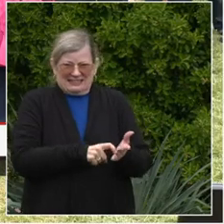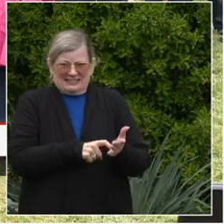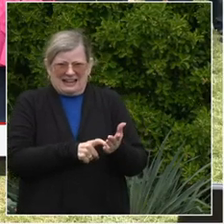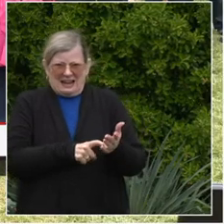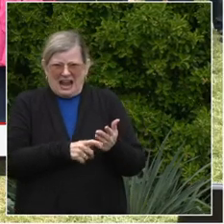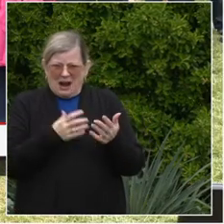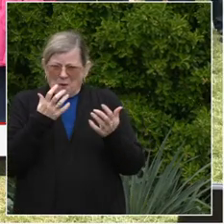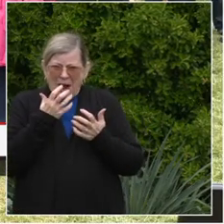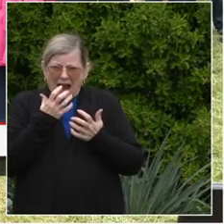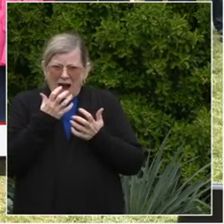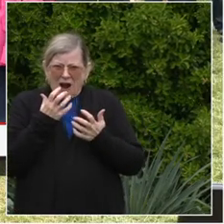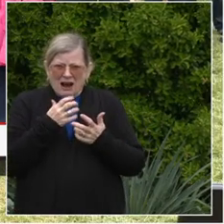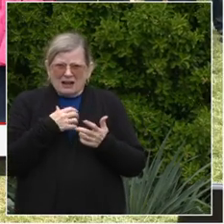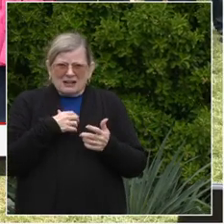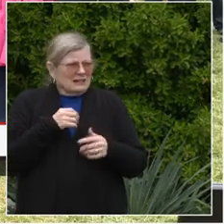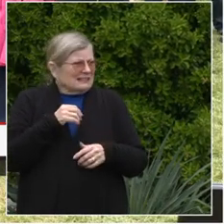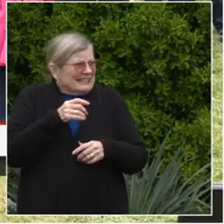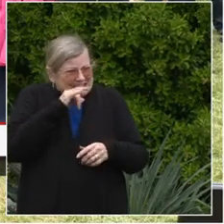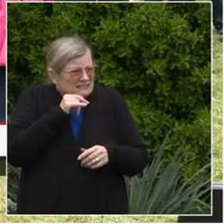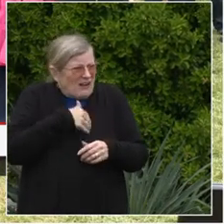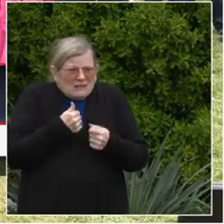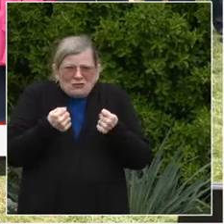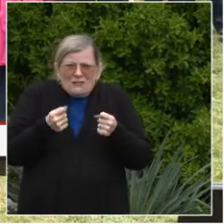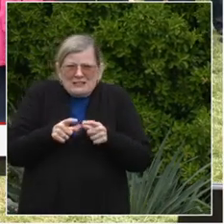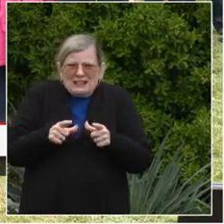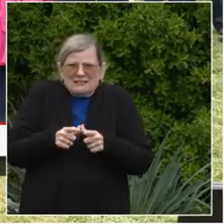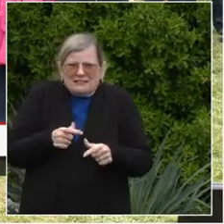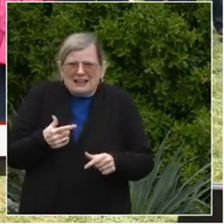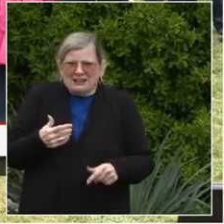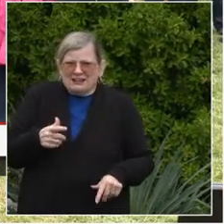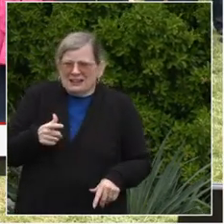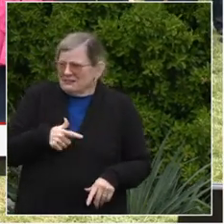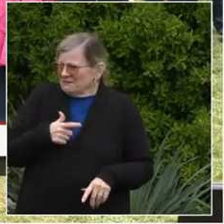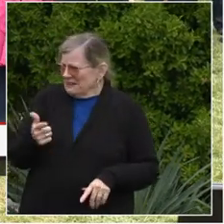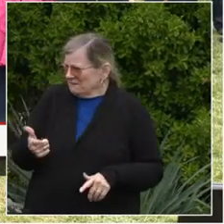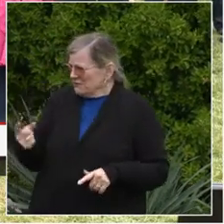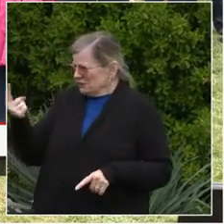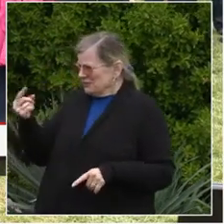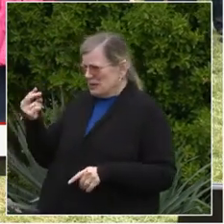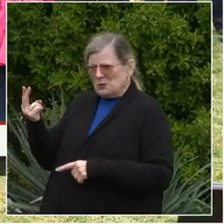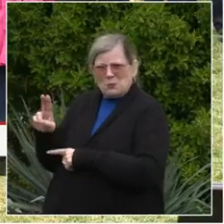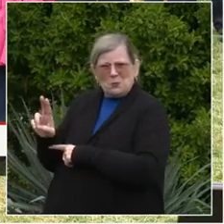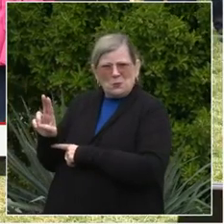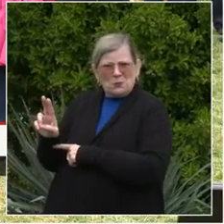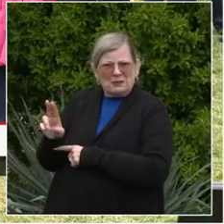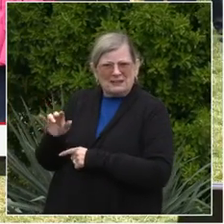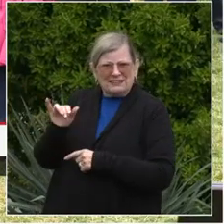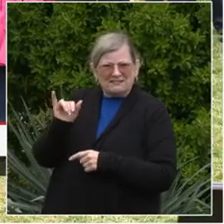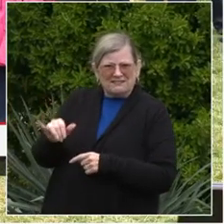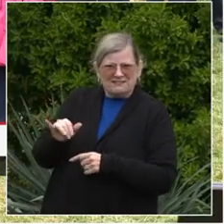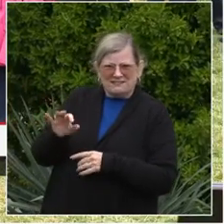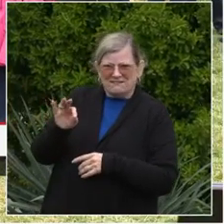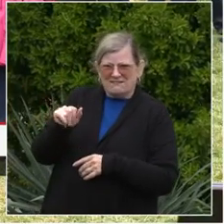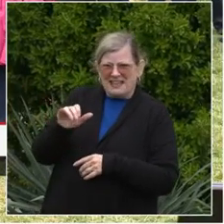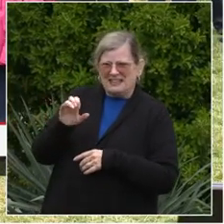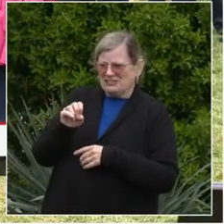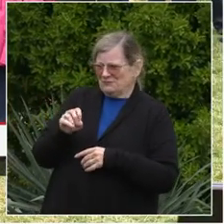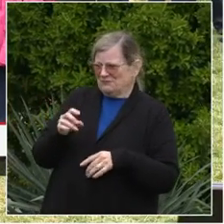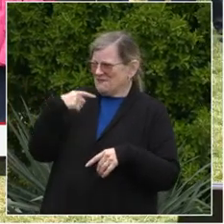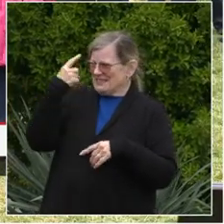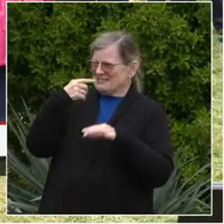have a driver's license. He says, oh, I live at First and U. Okay, I guess I got to take that at face value. I'm not advocating for